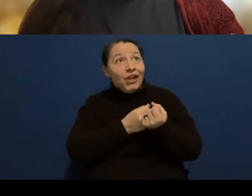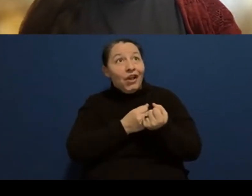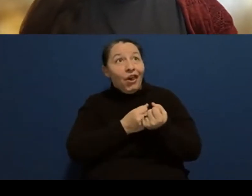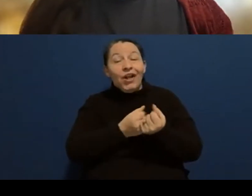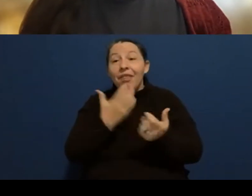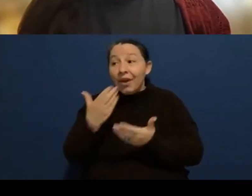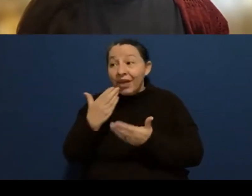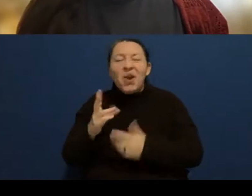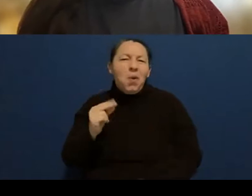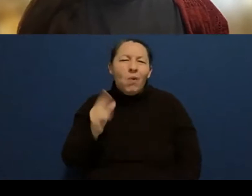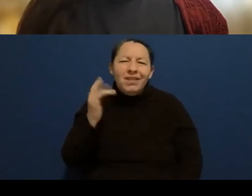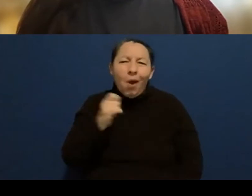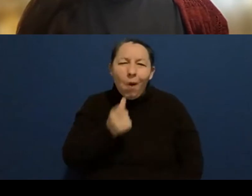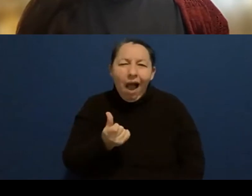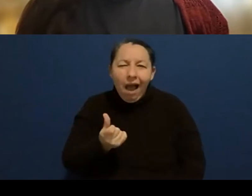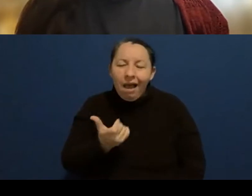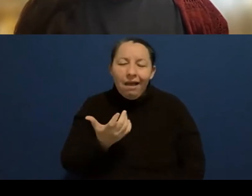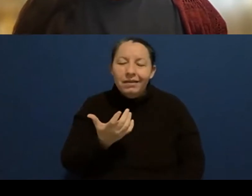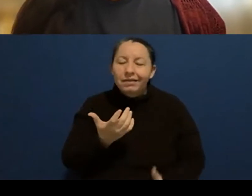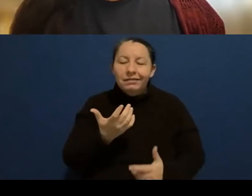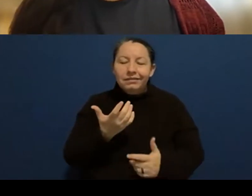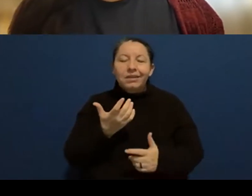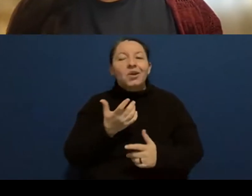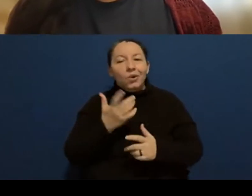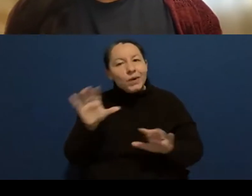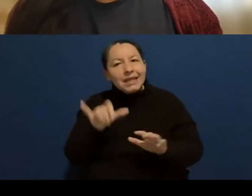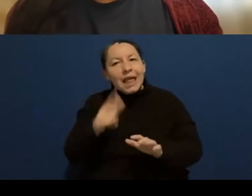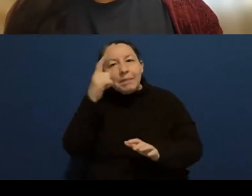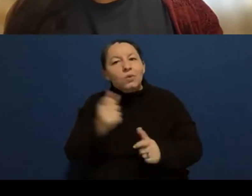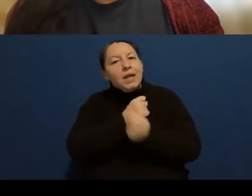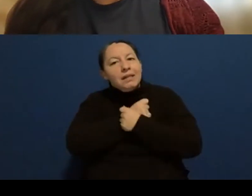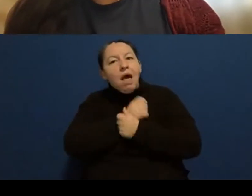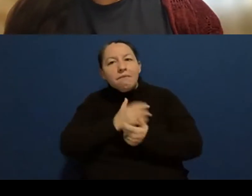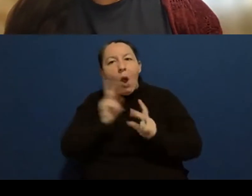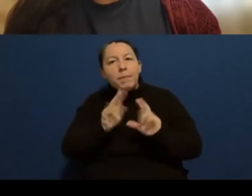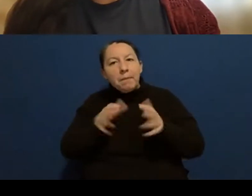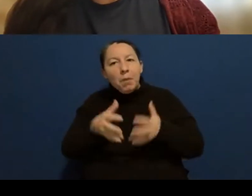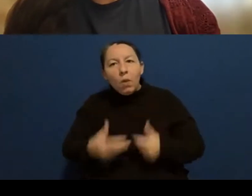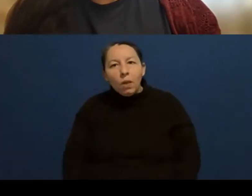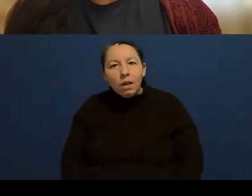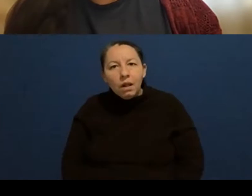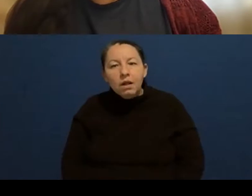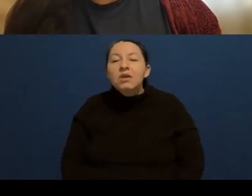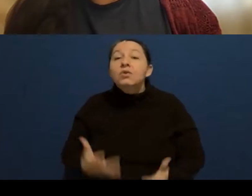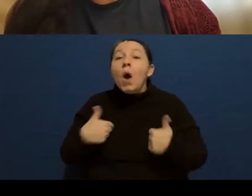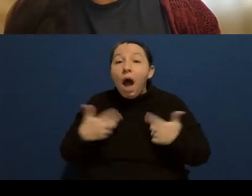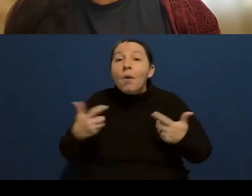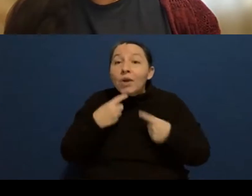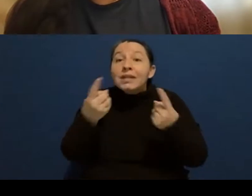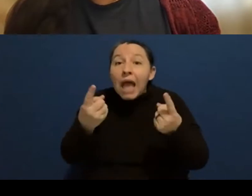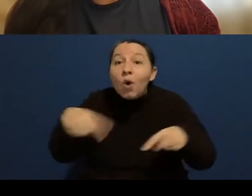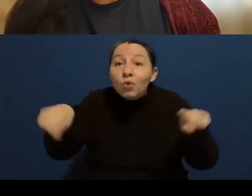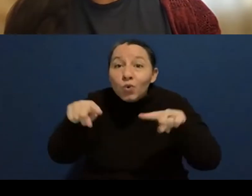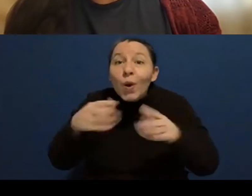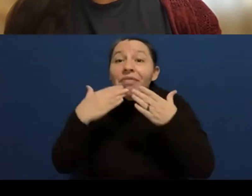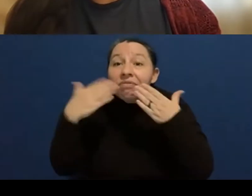wasn't what we did it for. We did it because we love our people. So I want to tell you thank you for